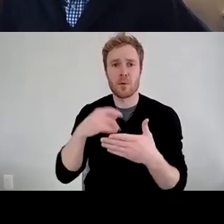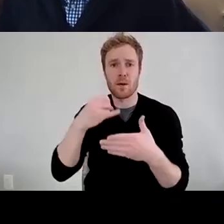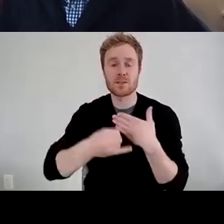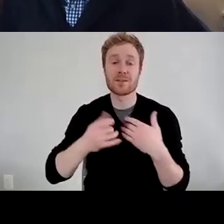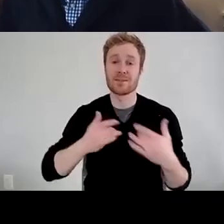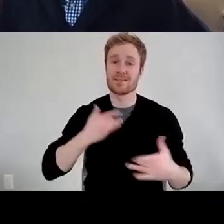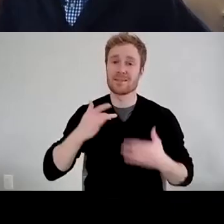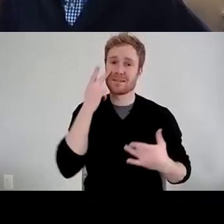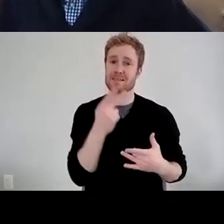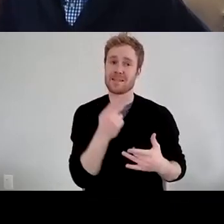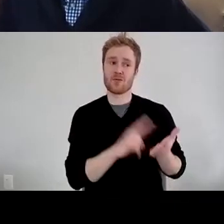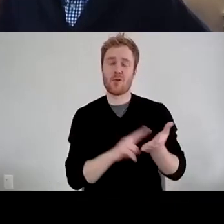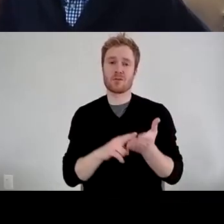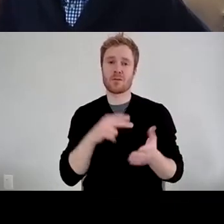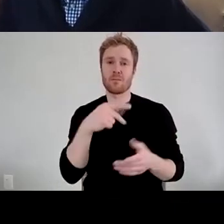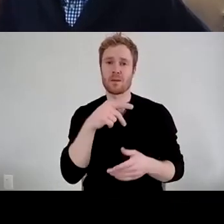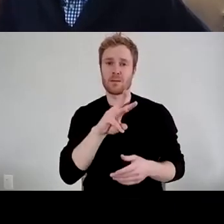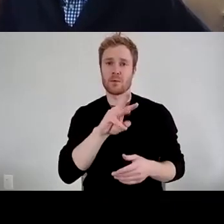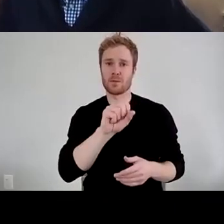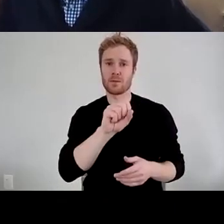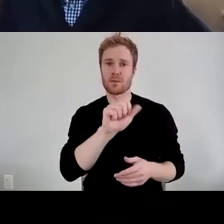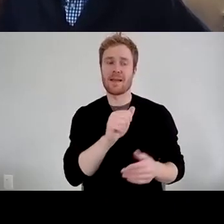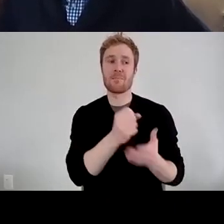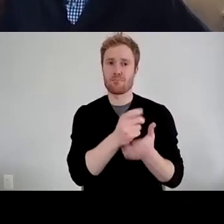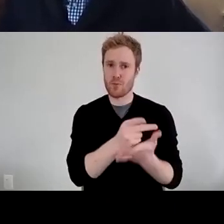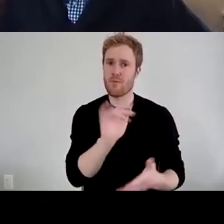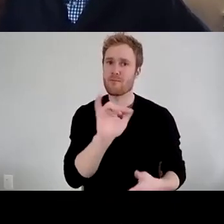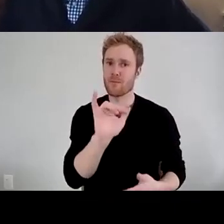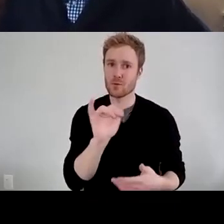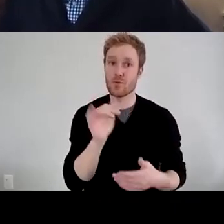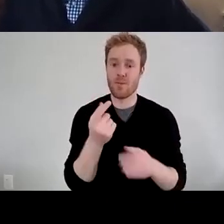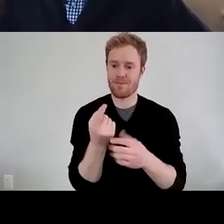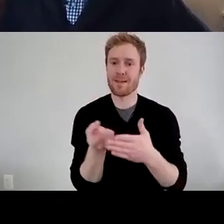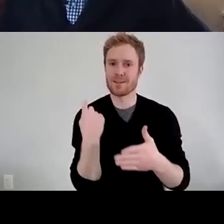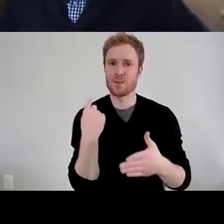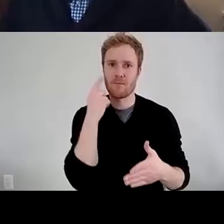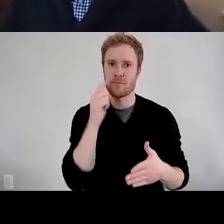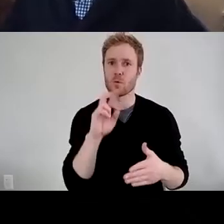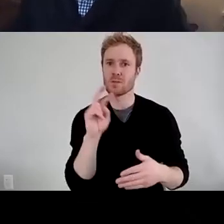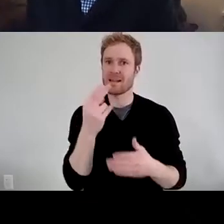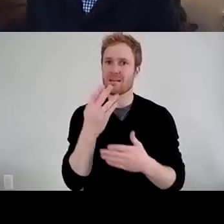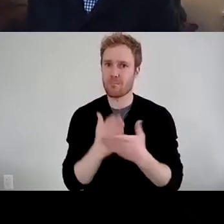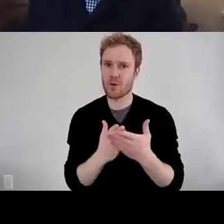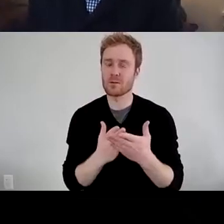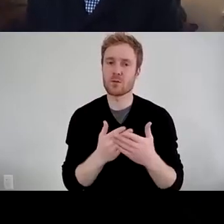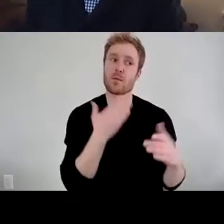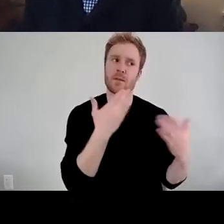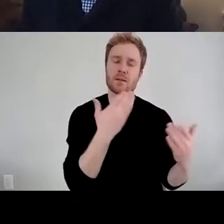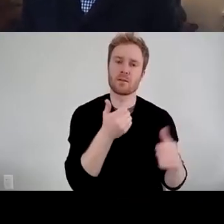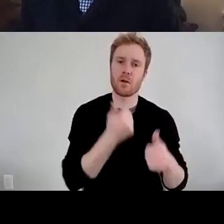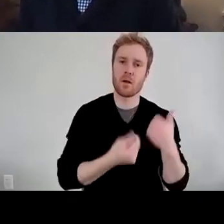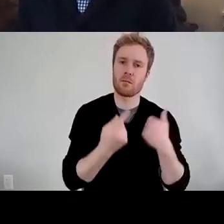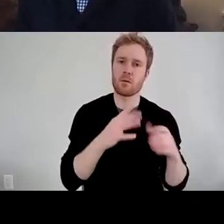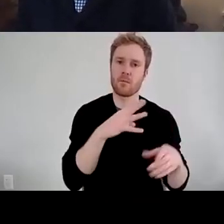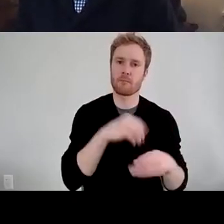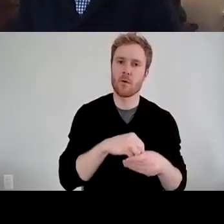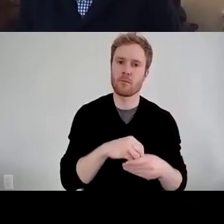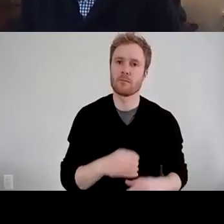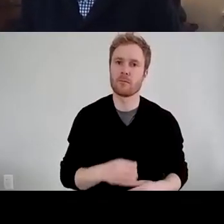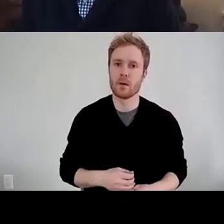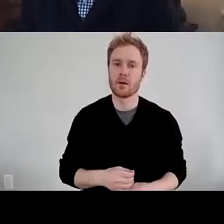win here, and we'll offer an educational component in the park too. I just want to thank Councilman O'Connor for his leadership on Alcosan and the